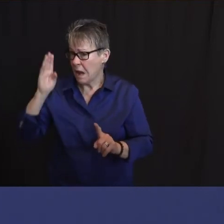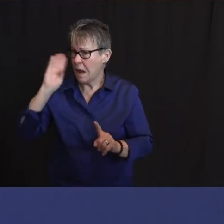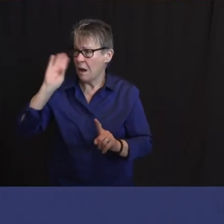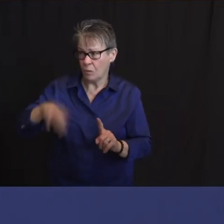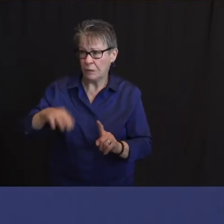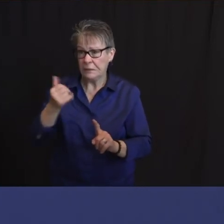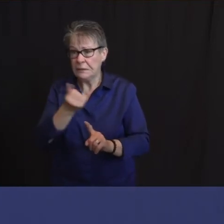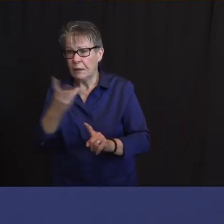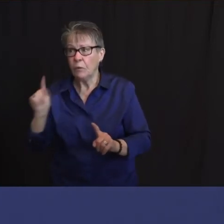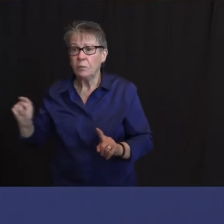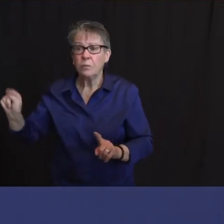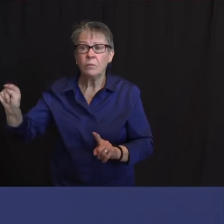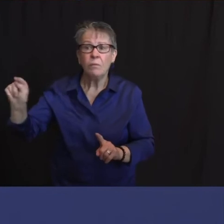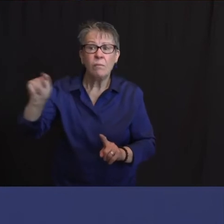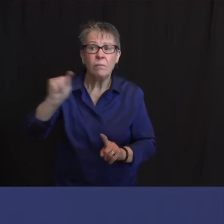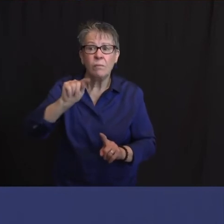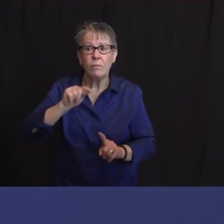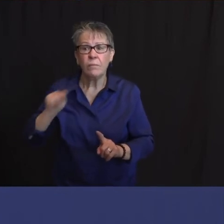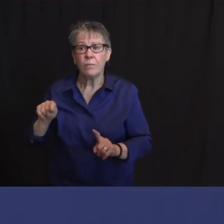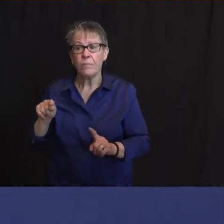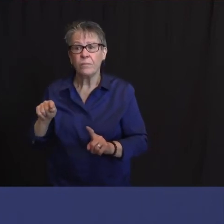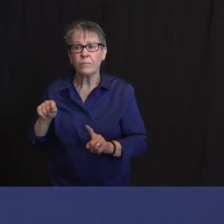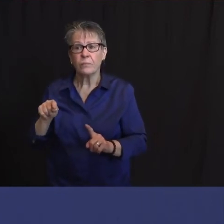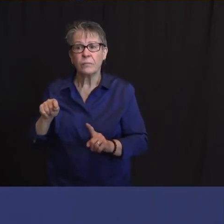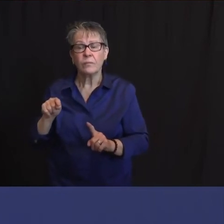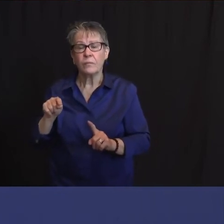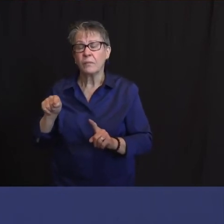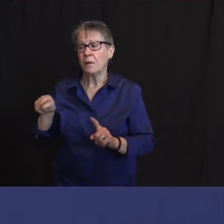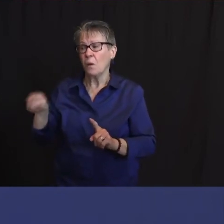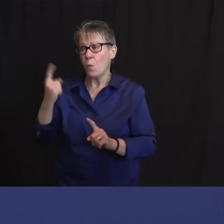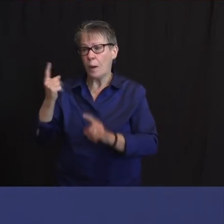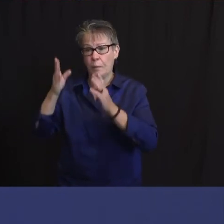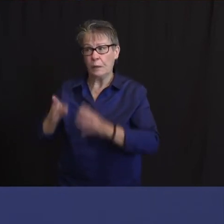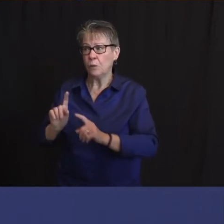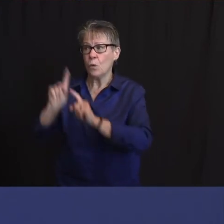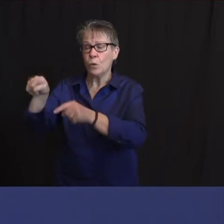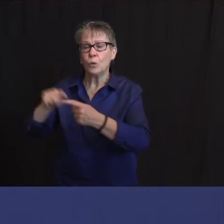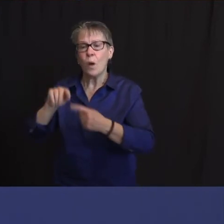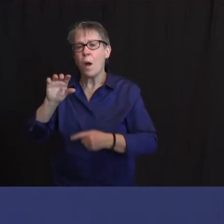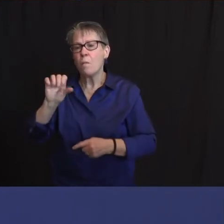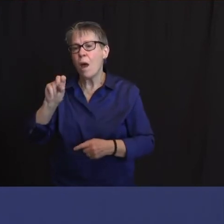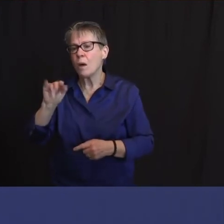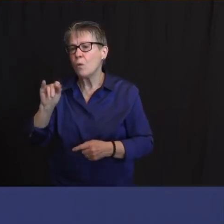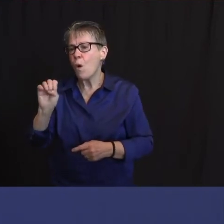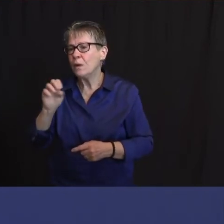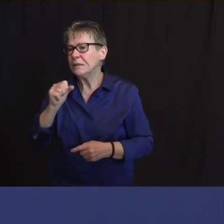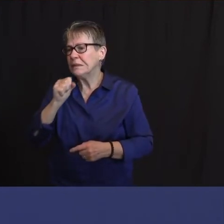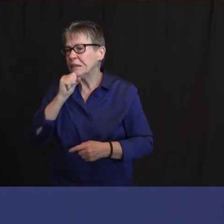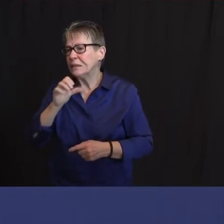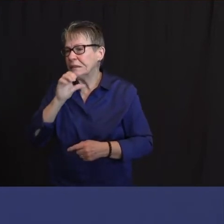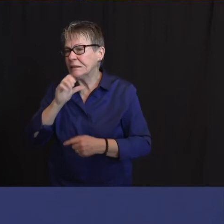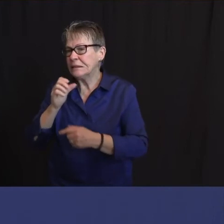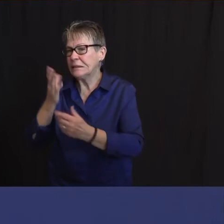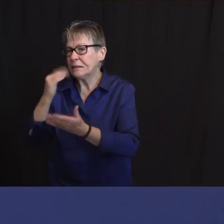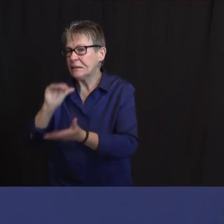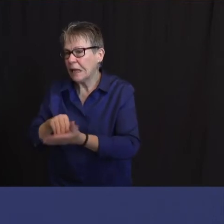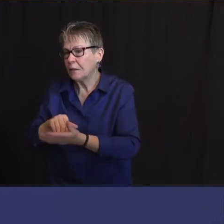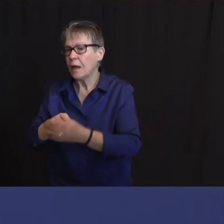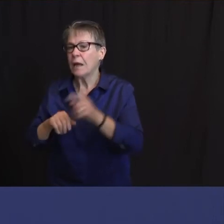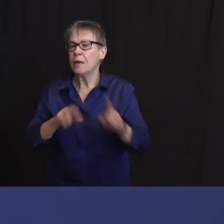the Monroe Senior Center, another person went to Rowan University to get their first shots. They were told you have to go to